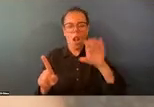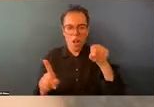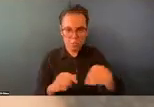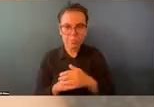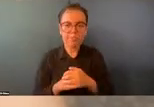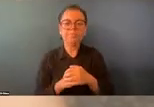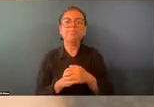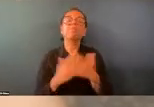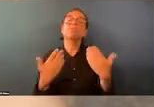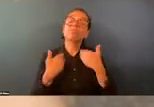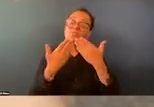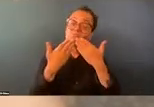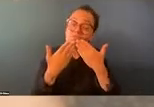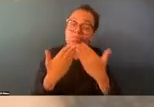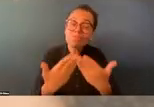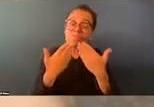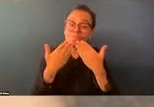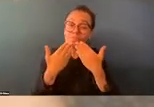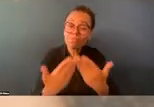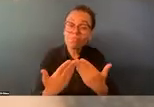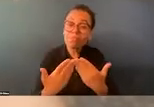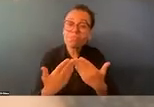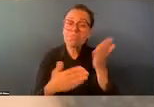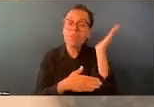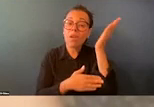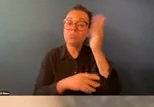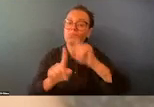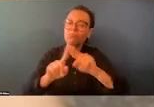Already all the panelists, they